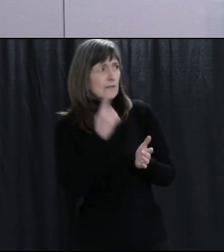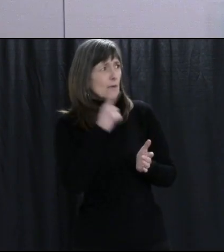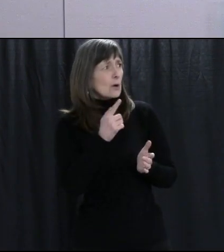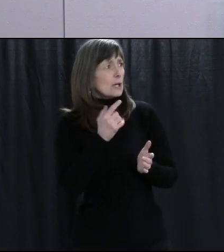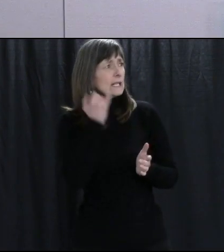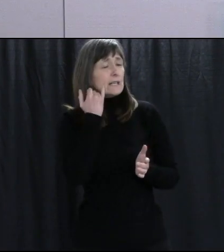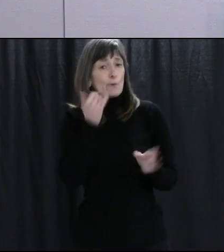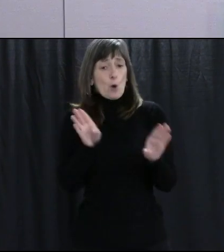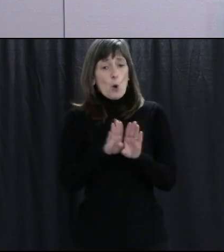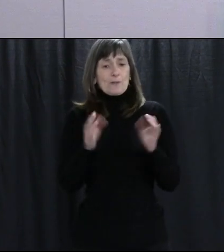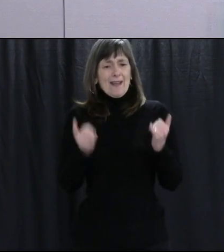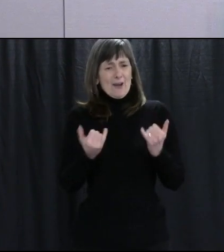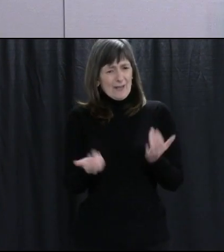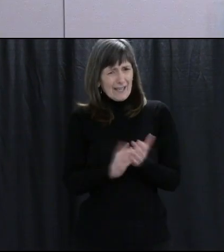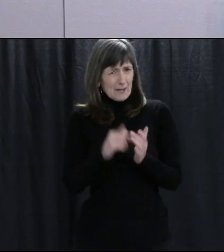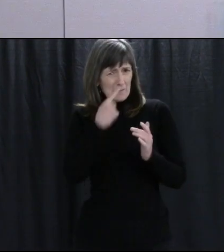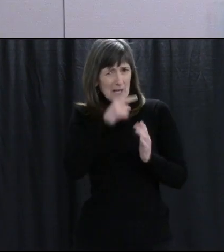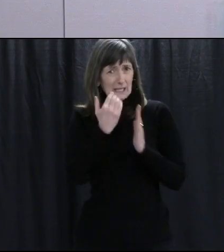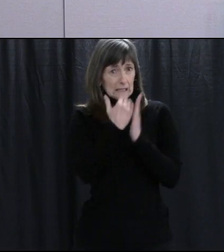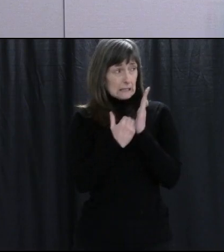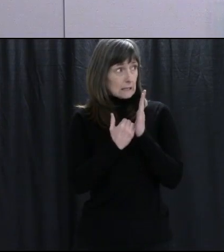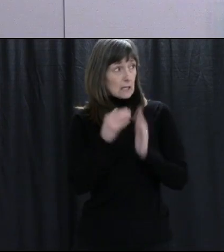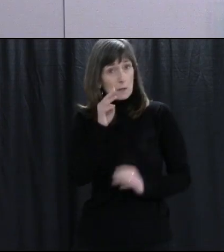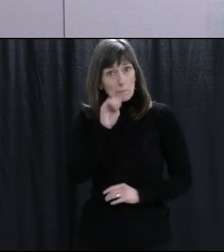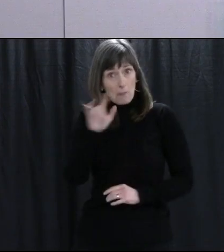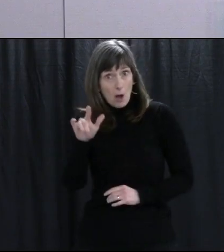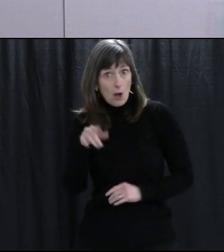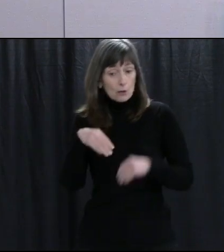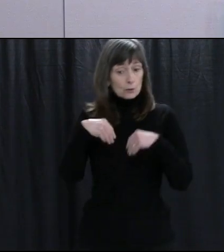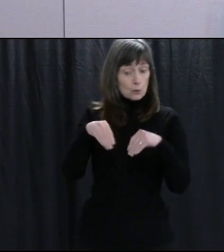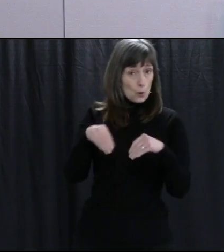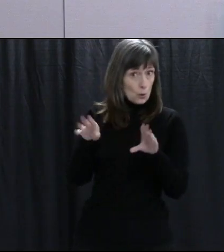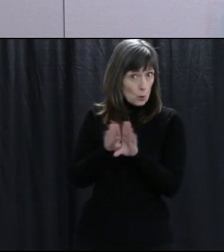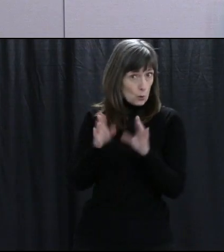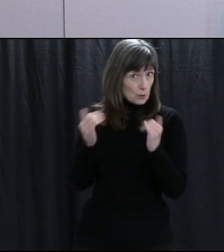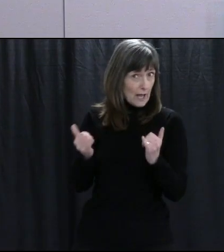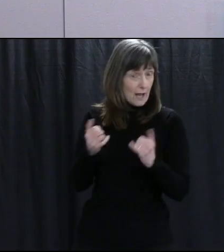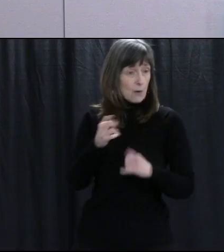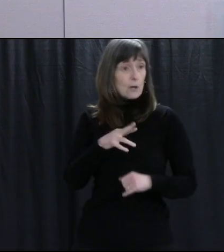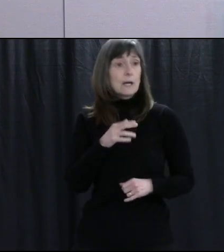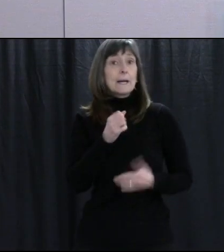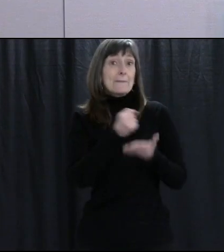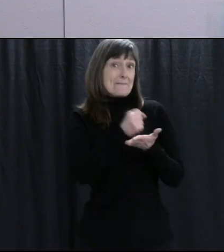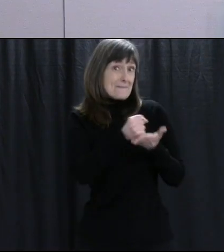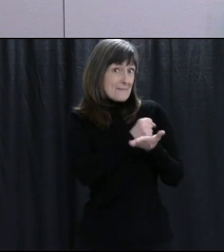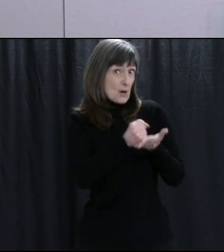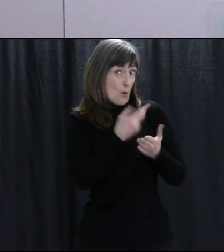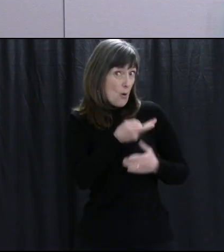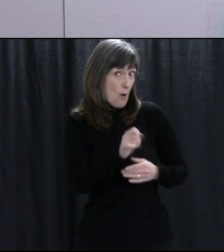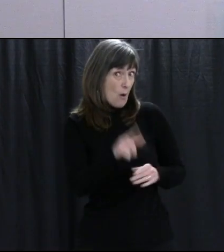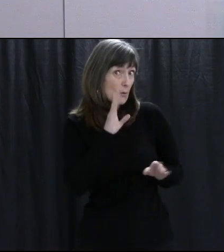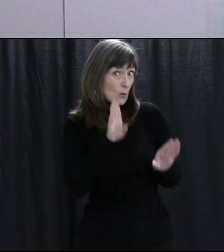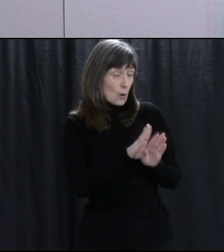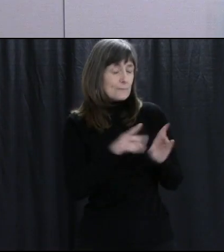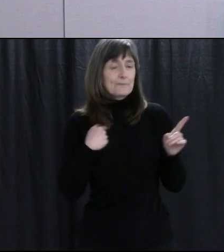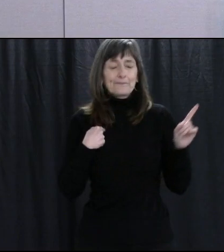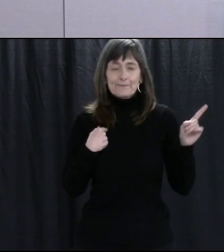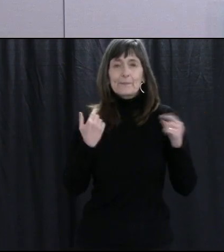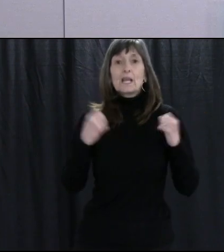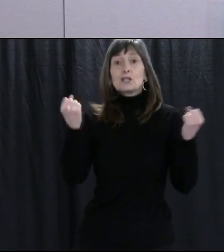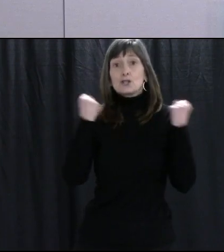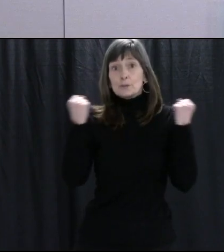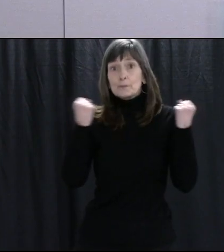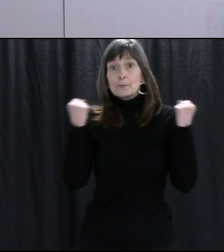close effective immediately? Does this include malls with retail stores and bingo halls? So gyms, fitness